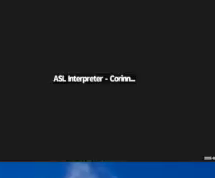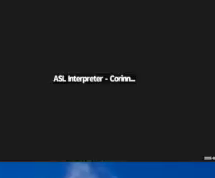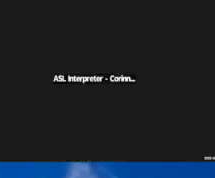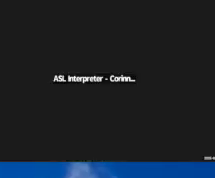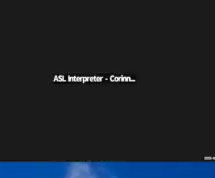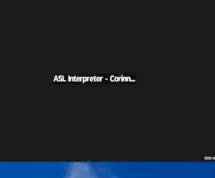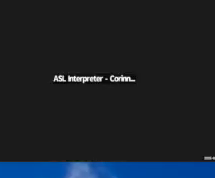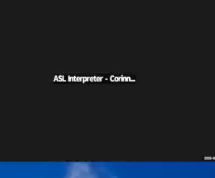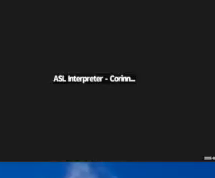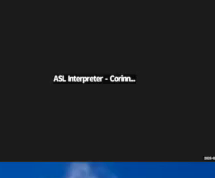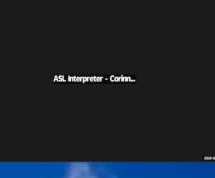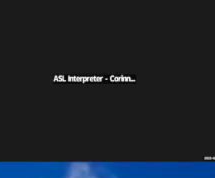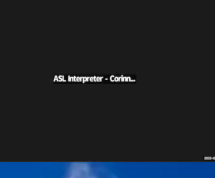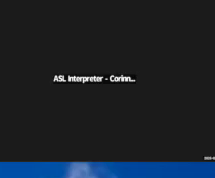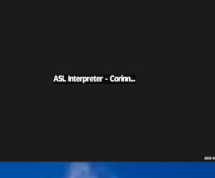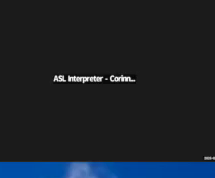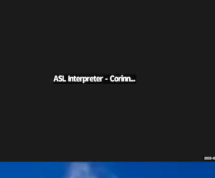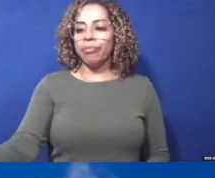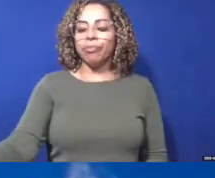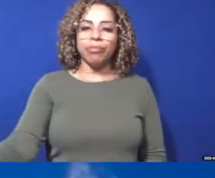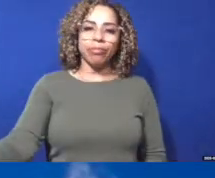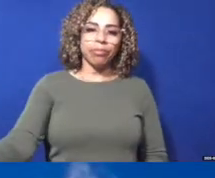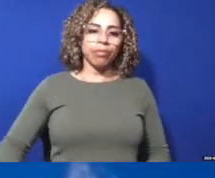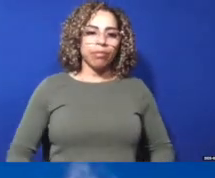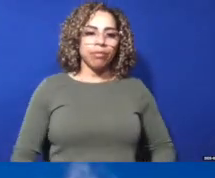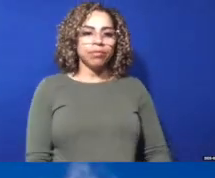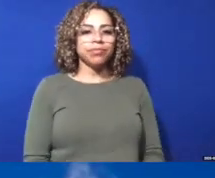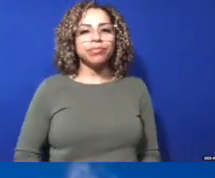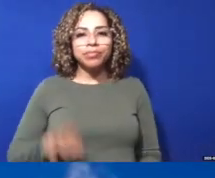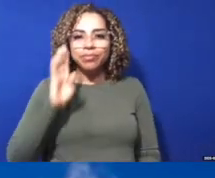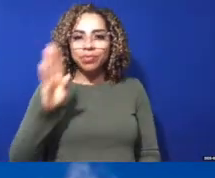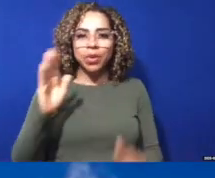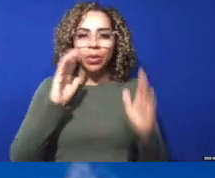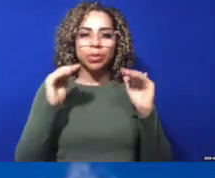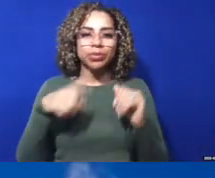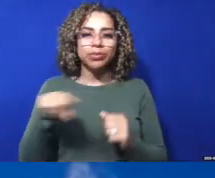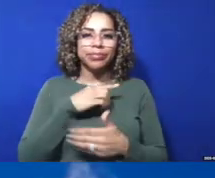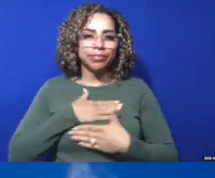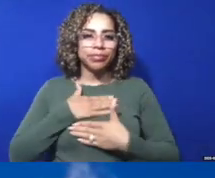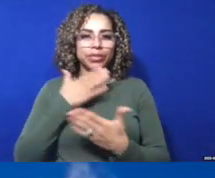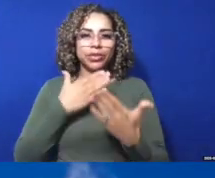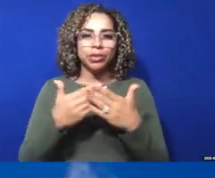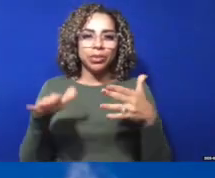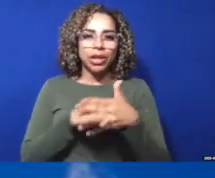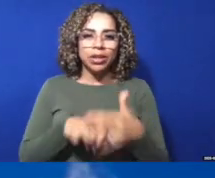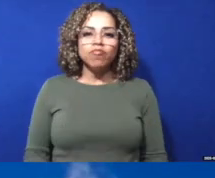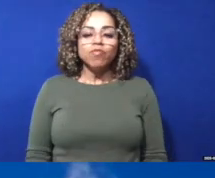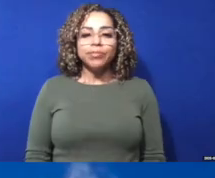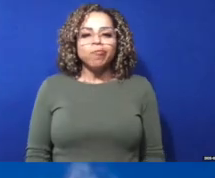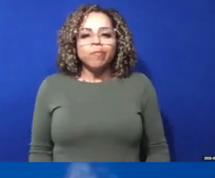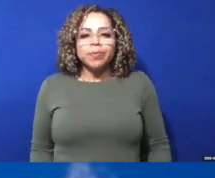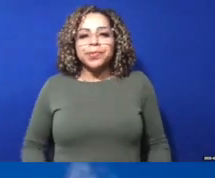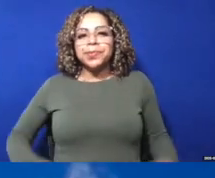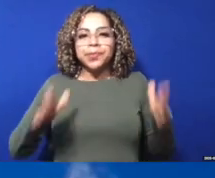All right, everyone. I hope you had a good, quick little break there. And we'll go ahead and get started with